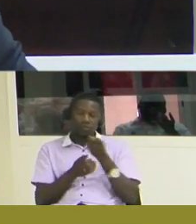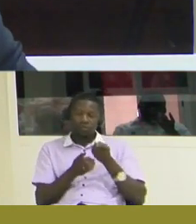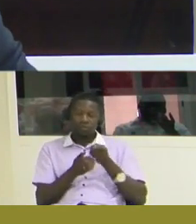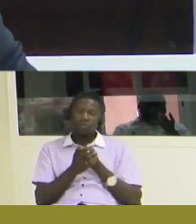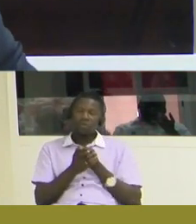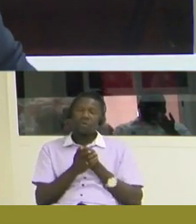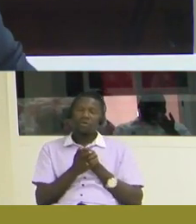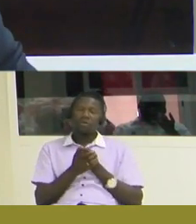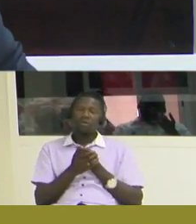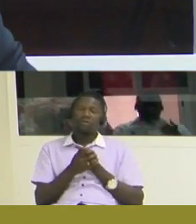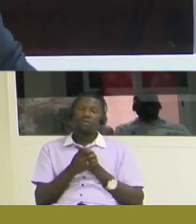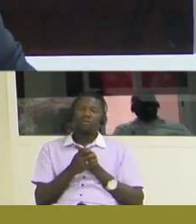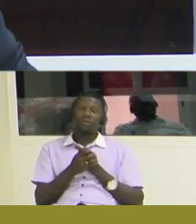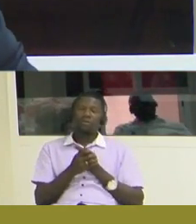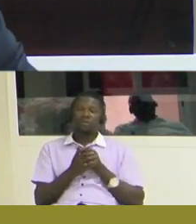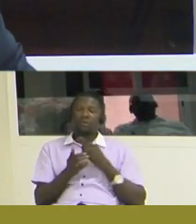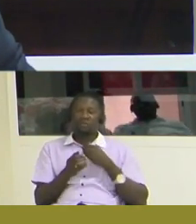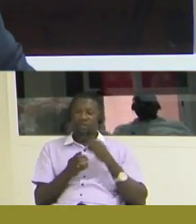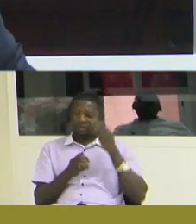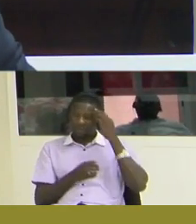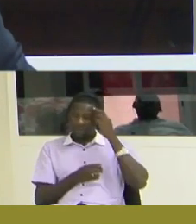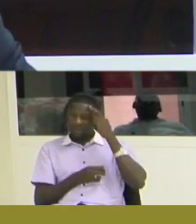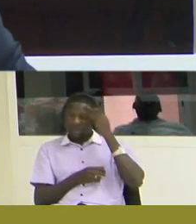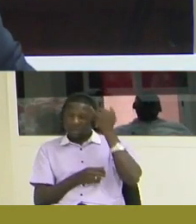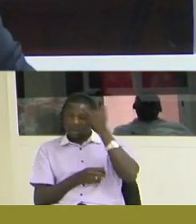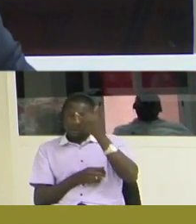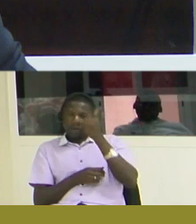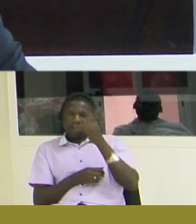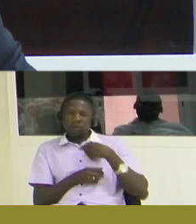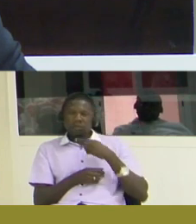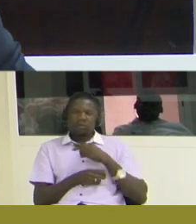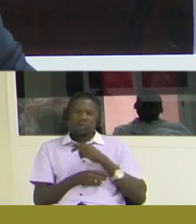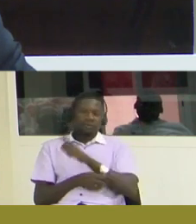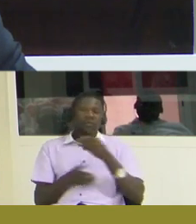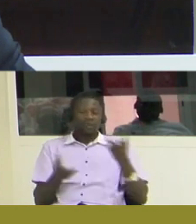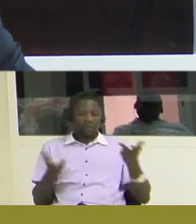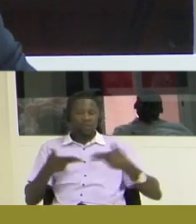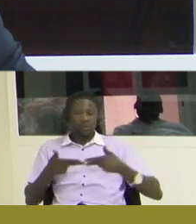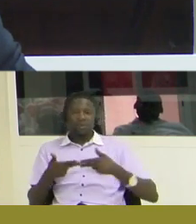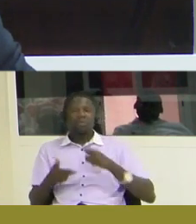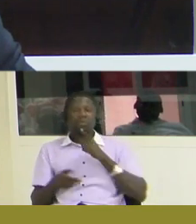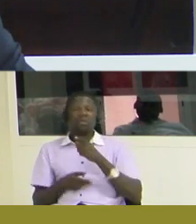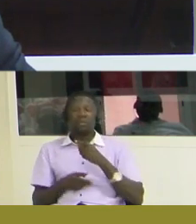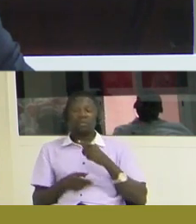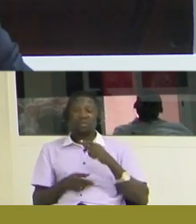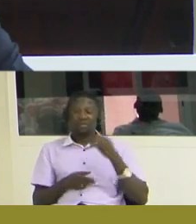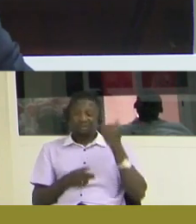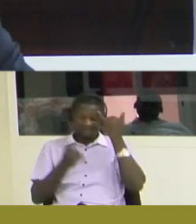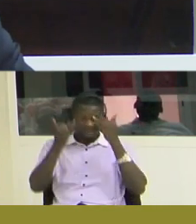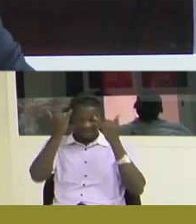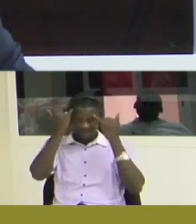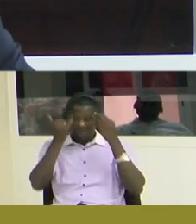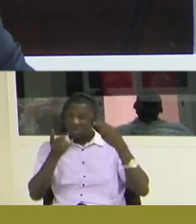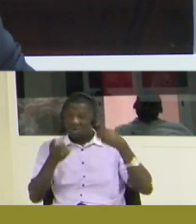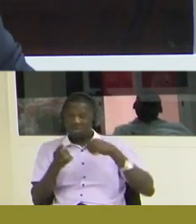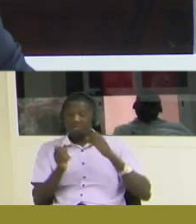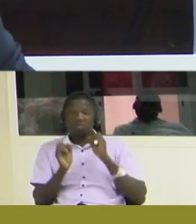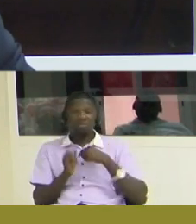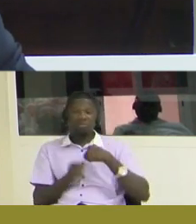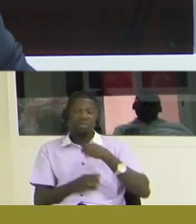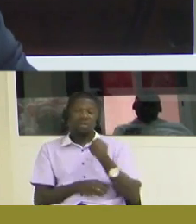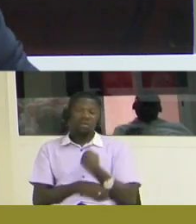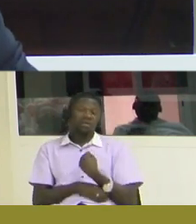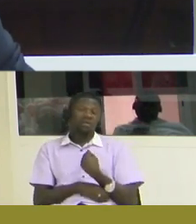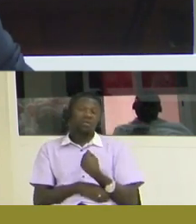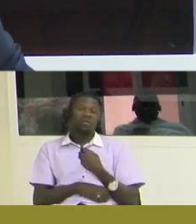of the suggestion and he welcomed it but that suggestion didn't come for me in fact I shied away from